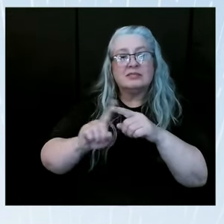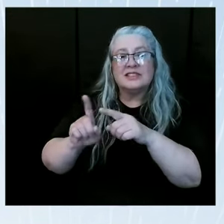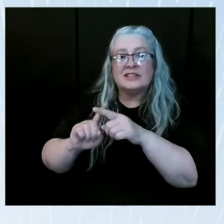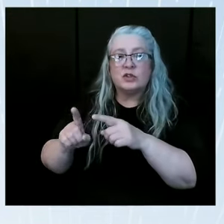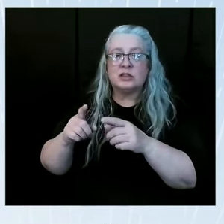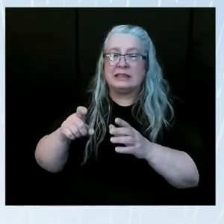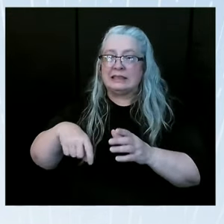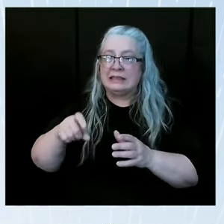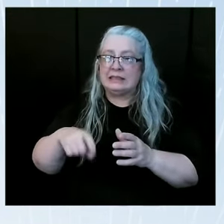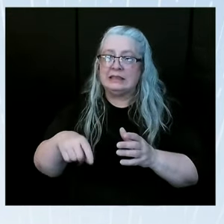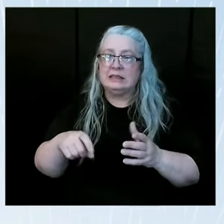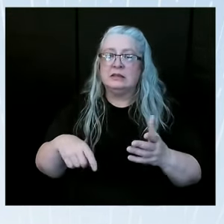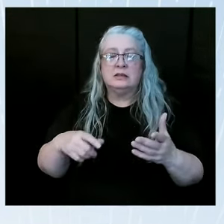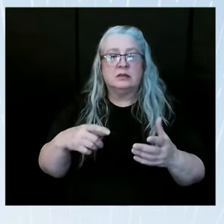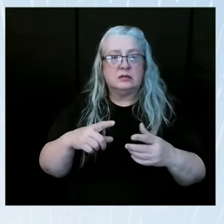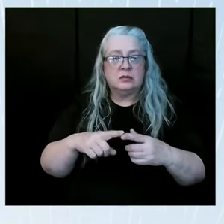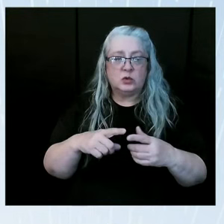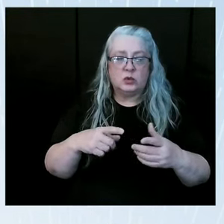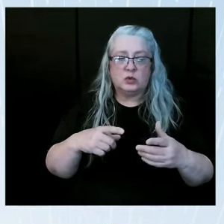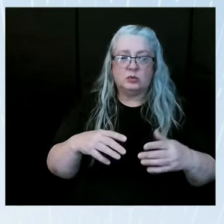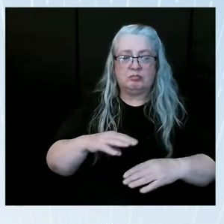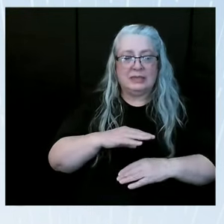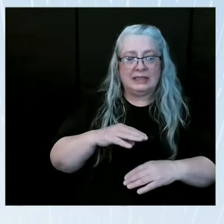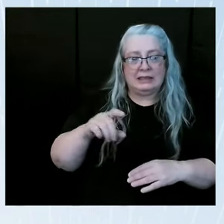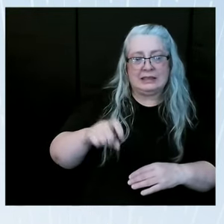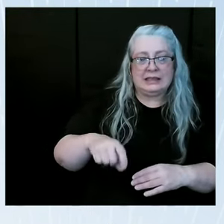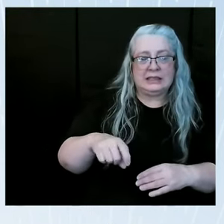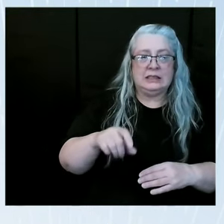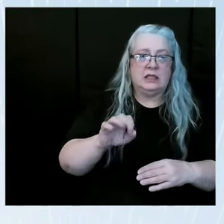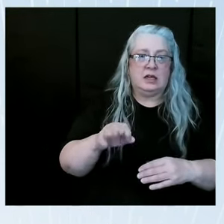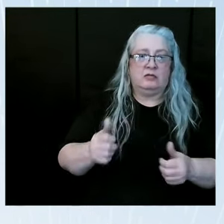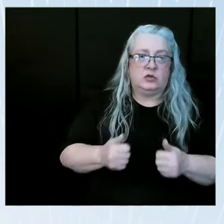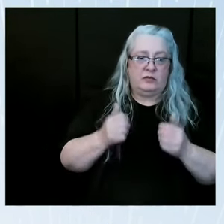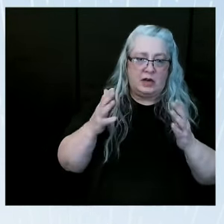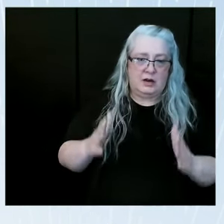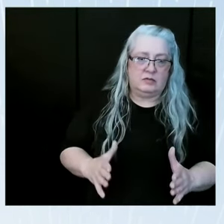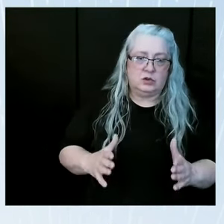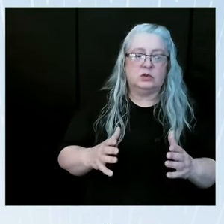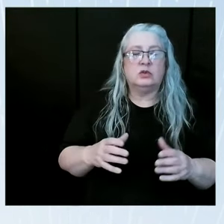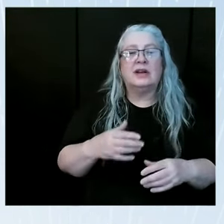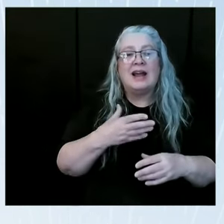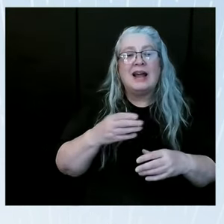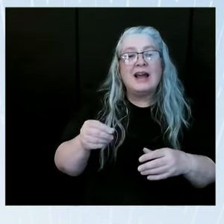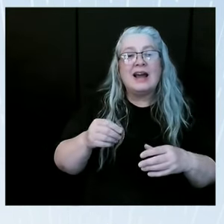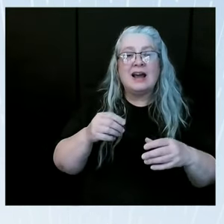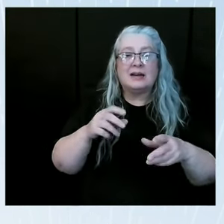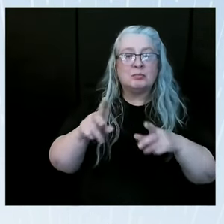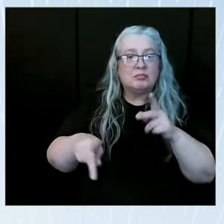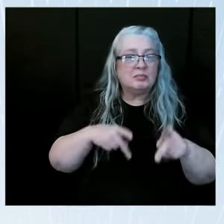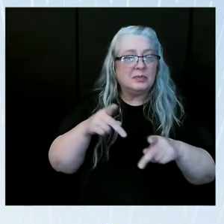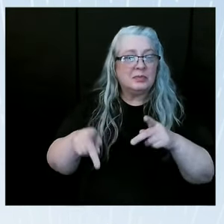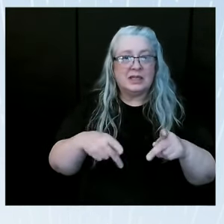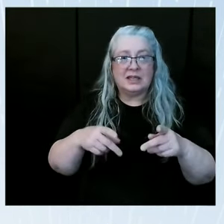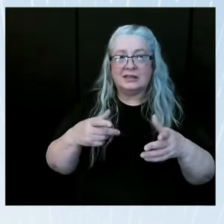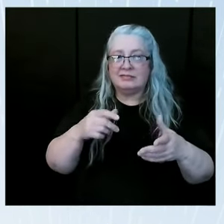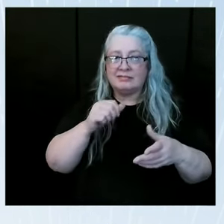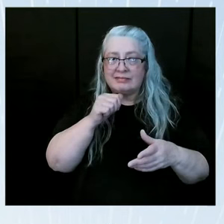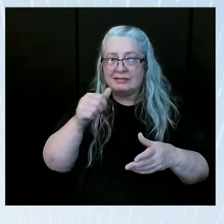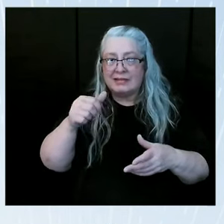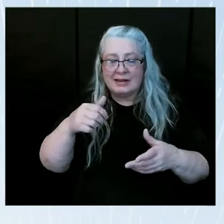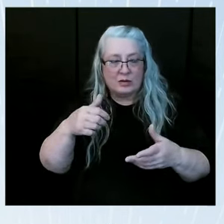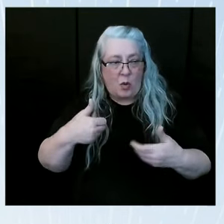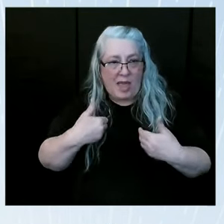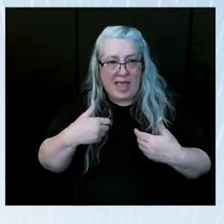and understanding the root causes of human trafficking. In our 22 report, we shared